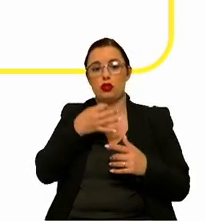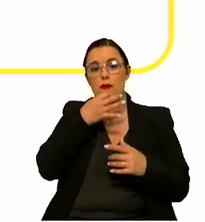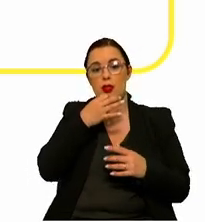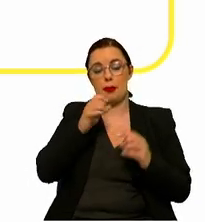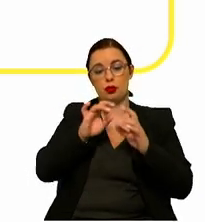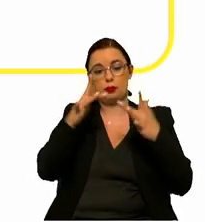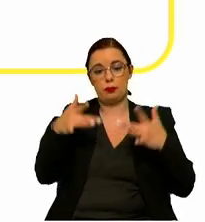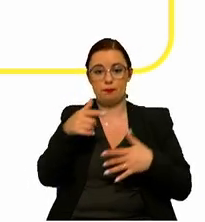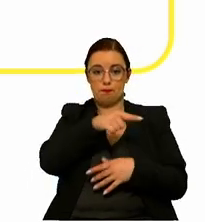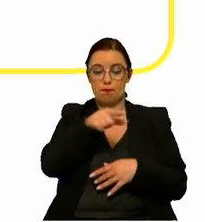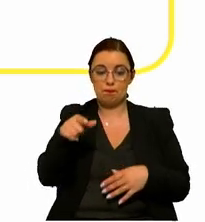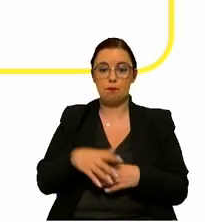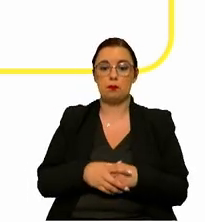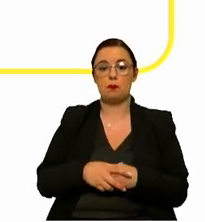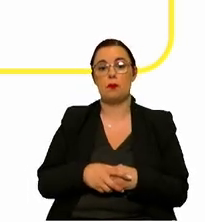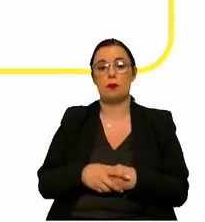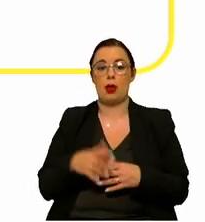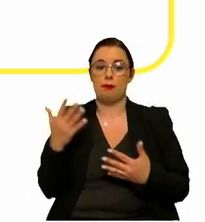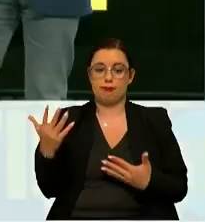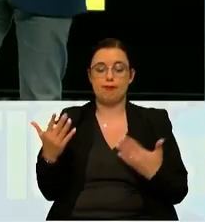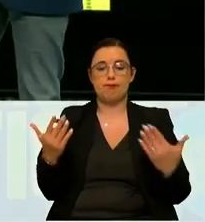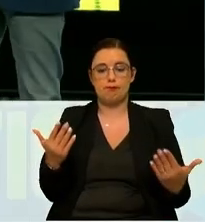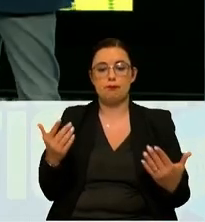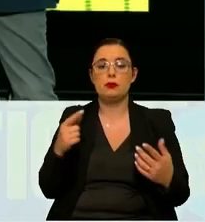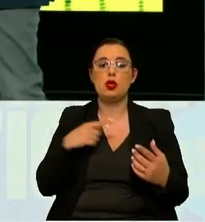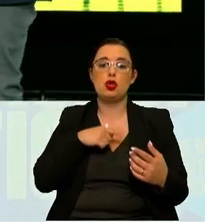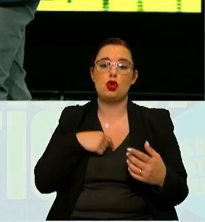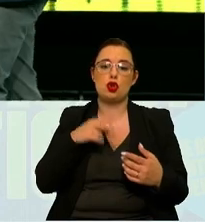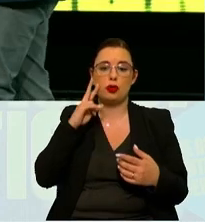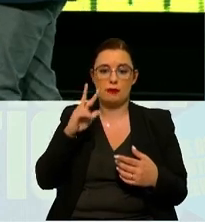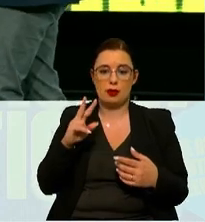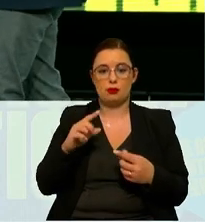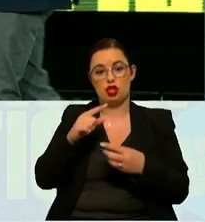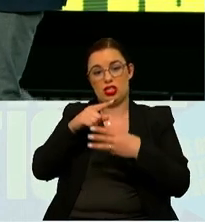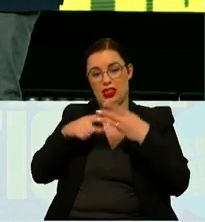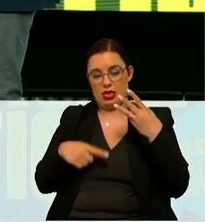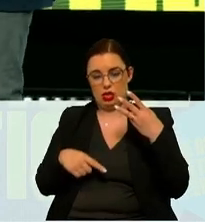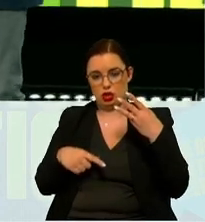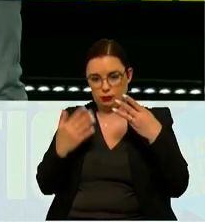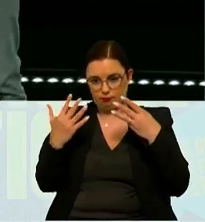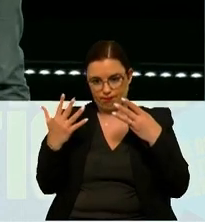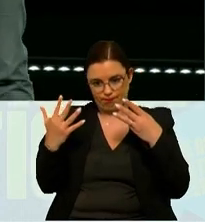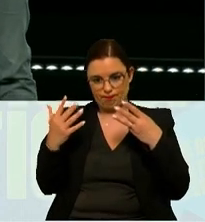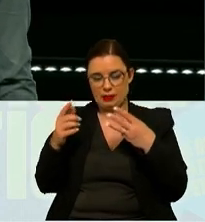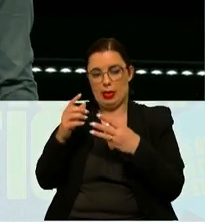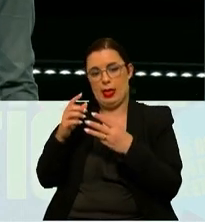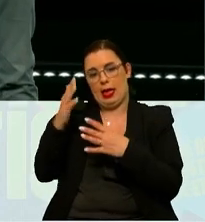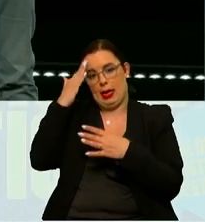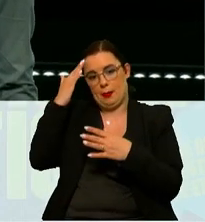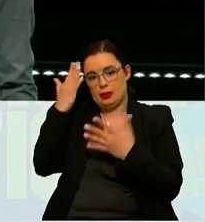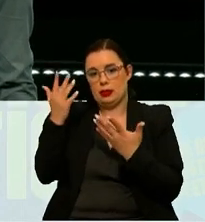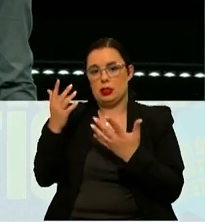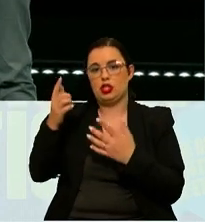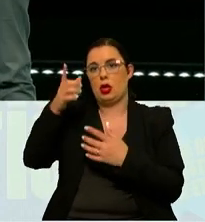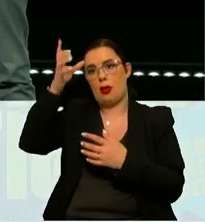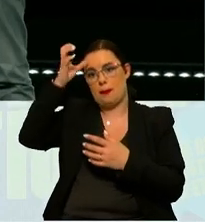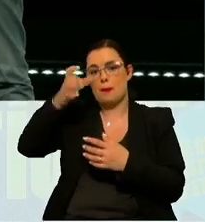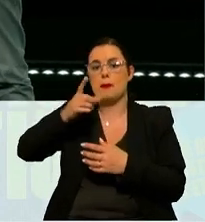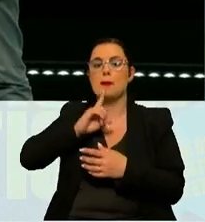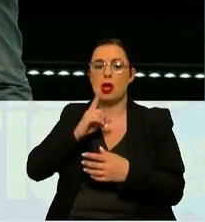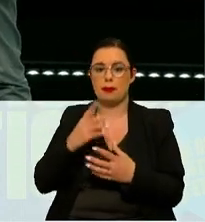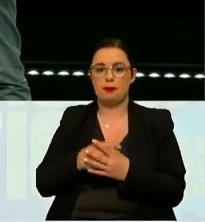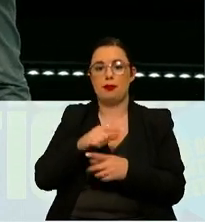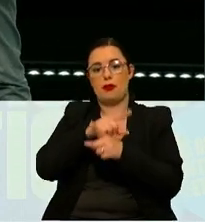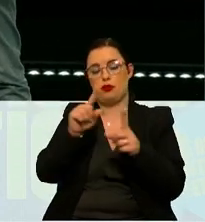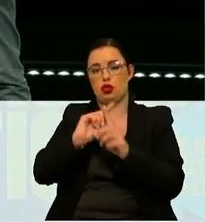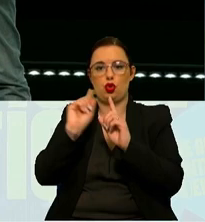platform. It's our enterprise platform on which we're building three tiers of capabilities of artificial intelligence for every